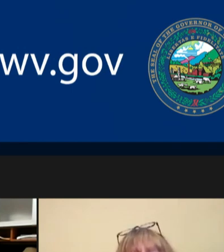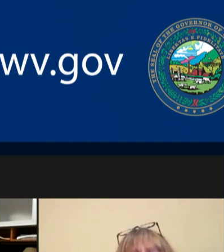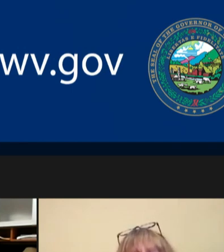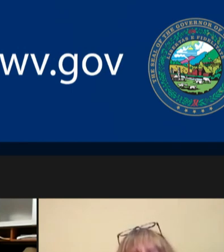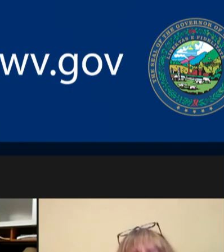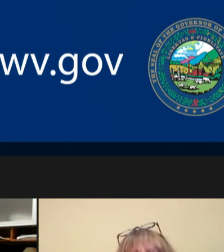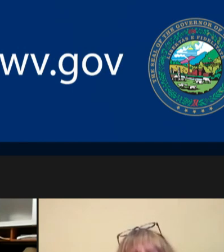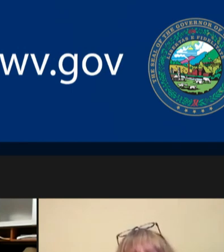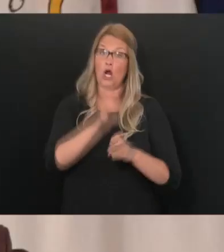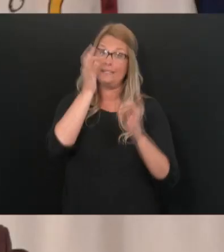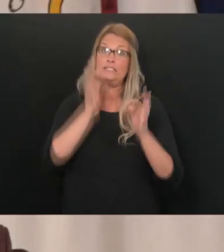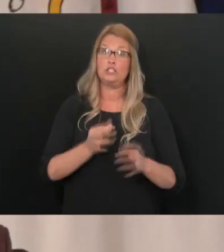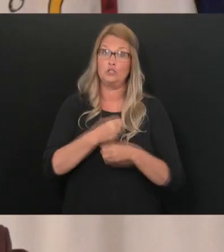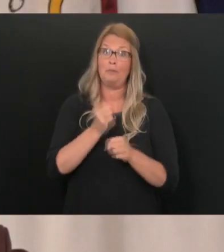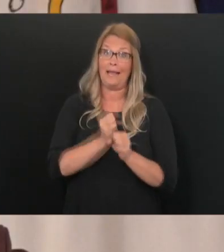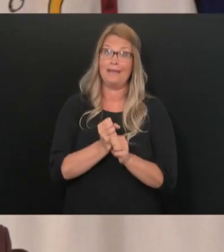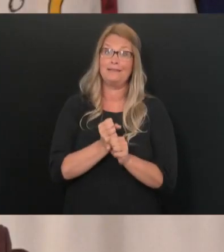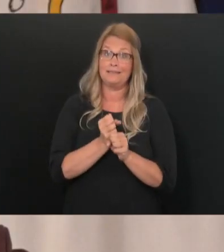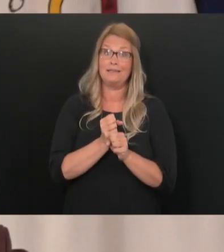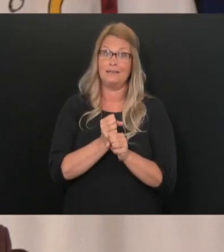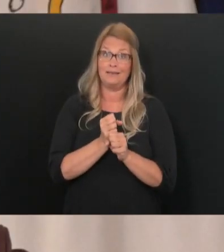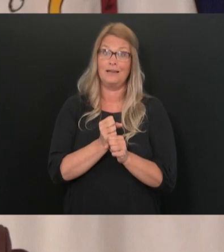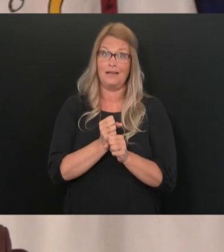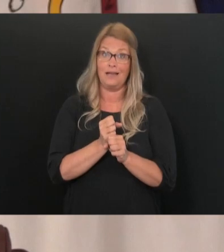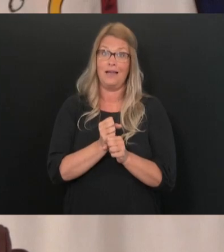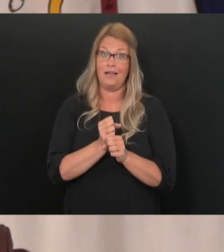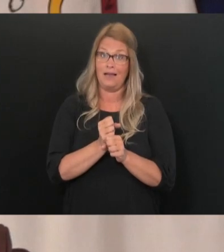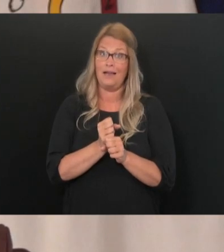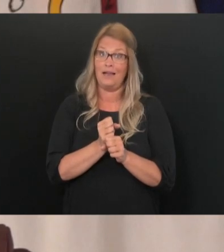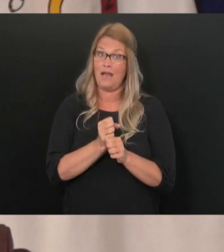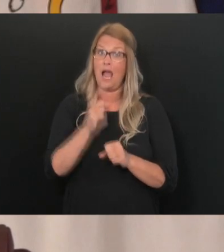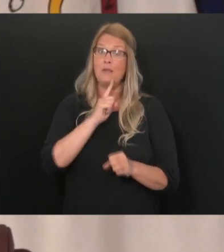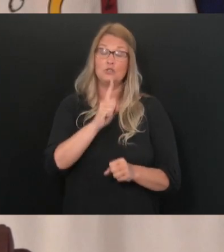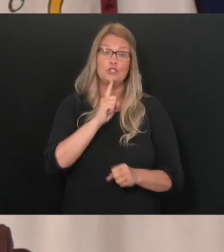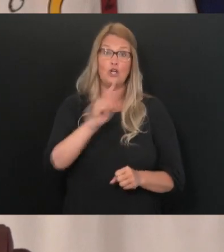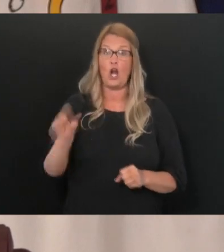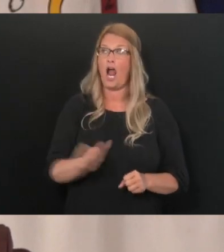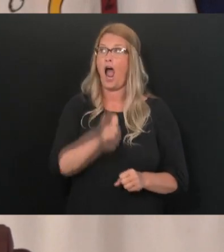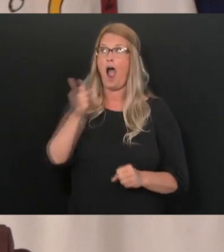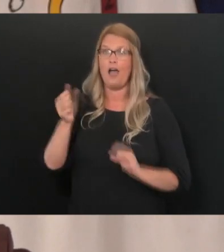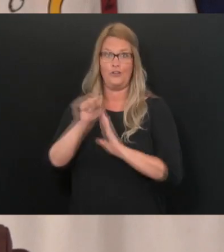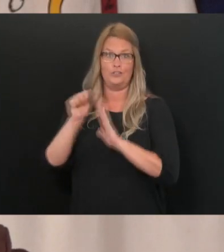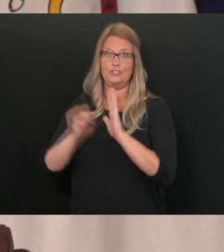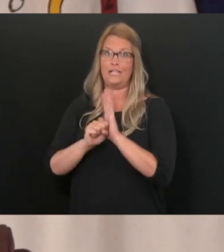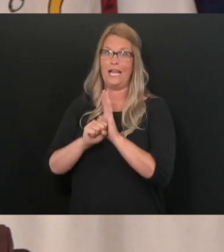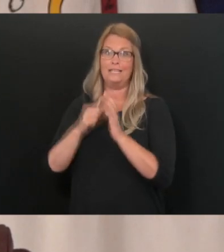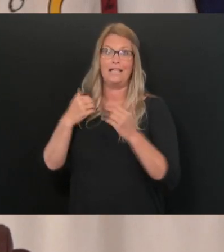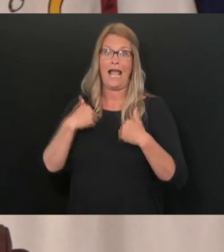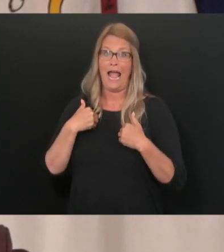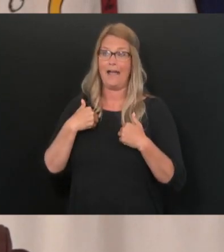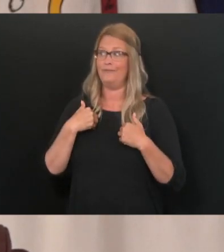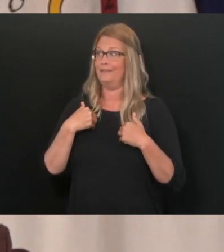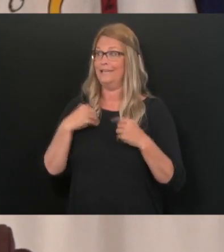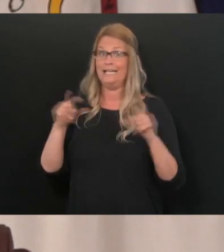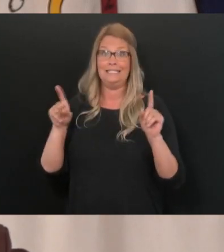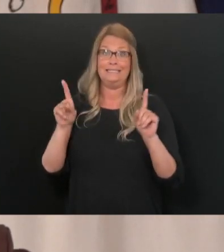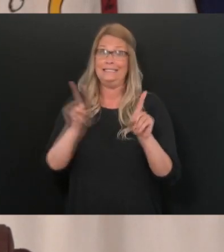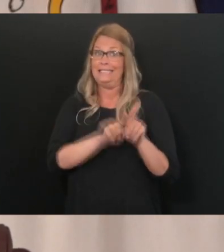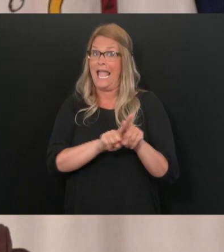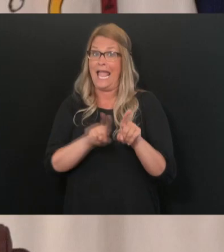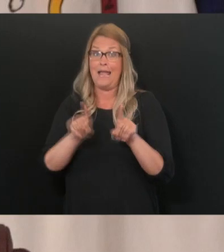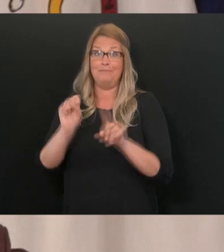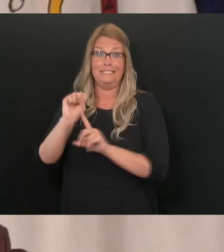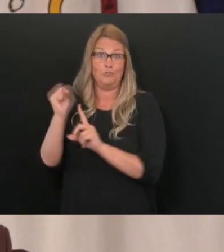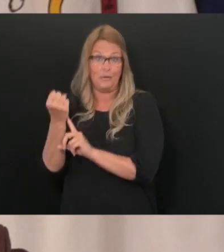to do. I'm sure other states are faced with exactly the same dilemma,